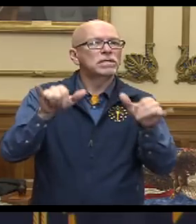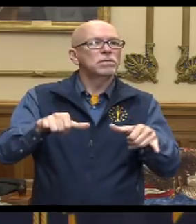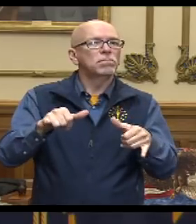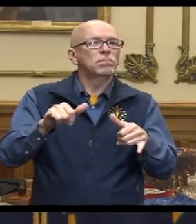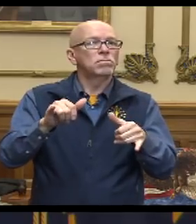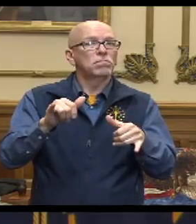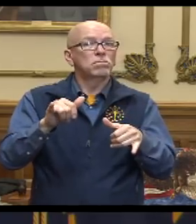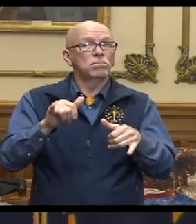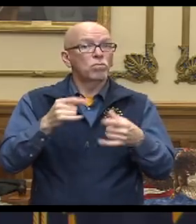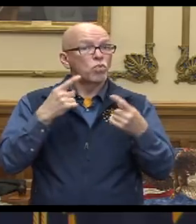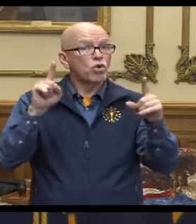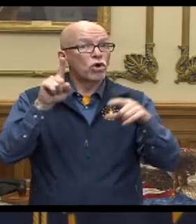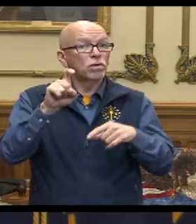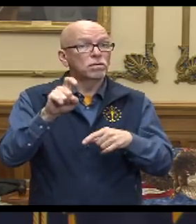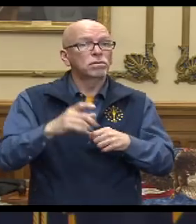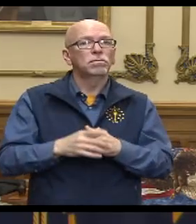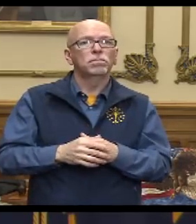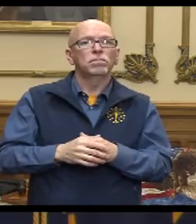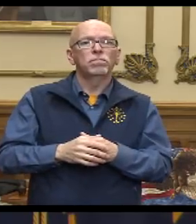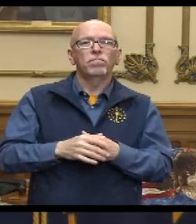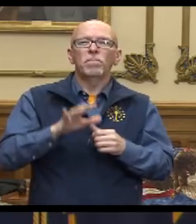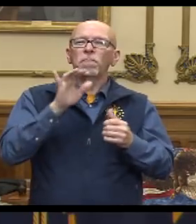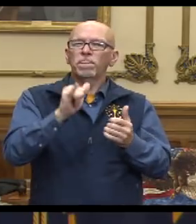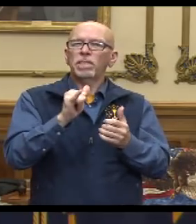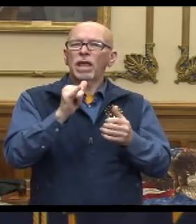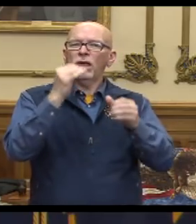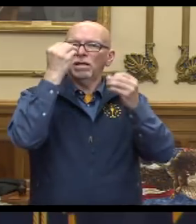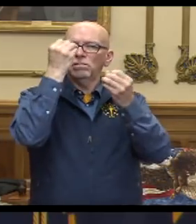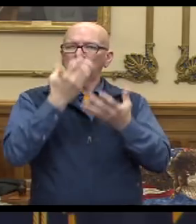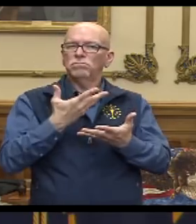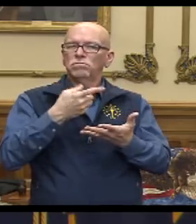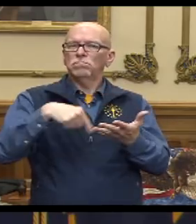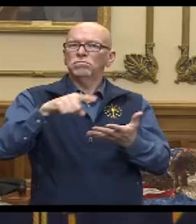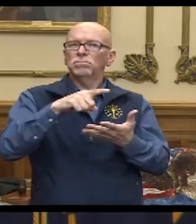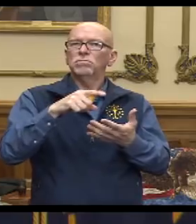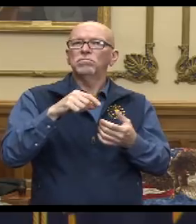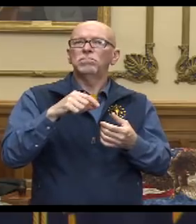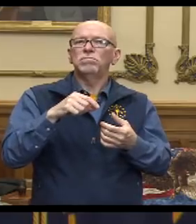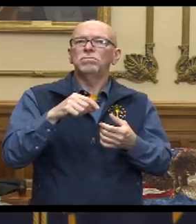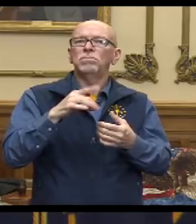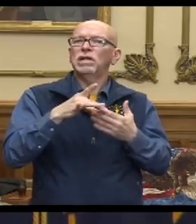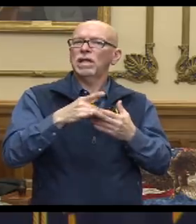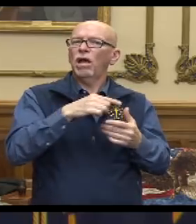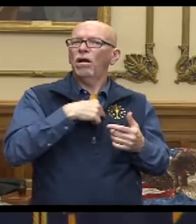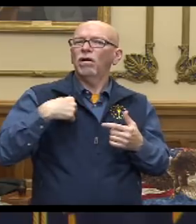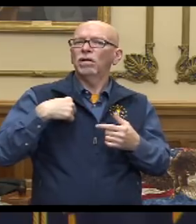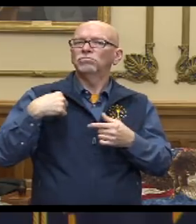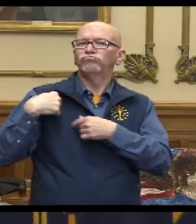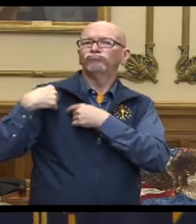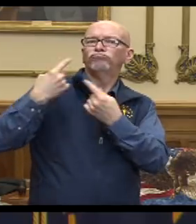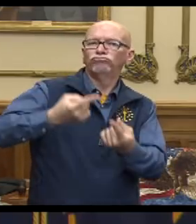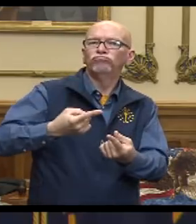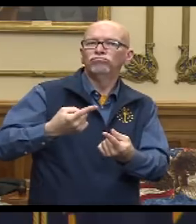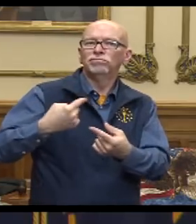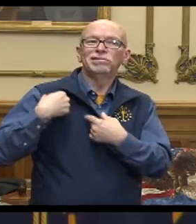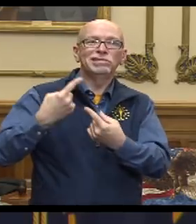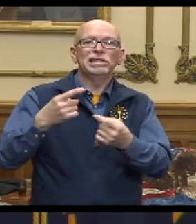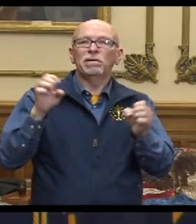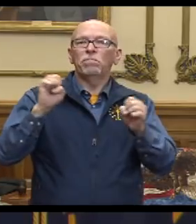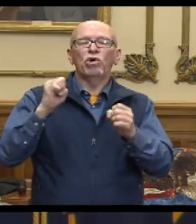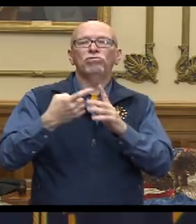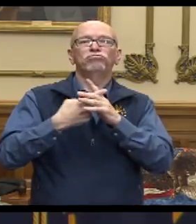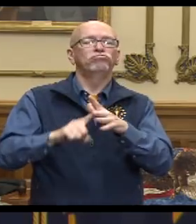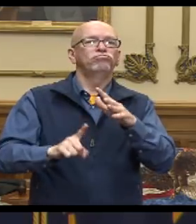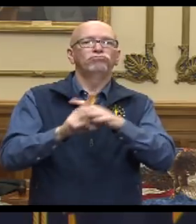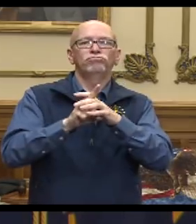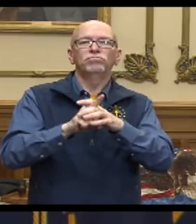is working. That is the data that has guided us every day since this emergency